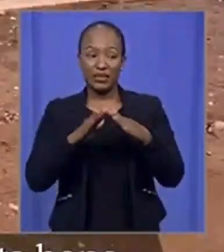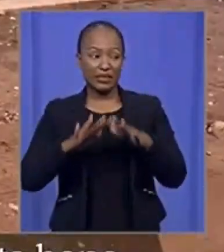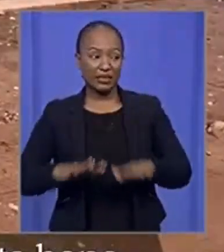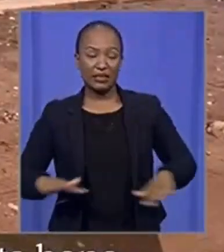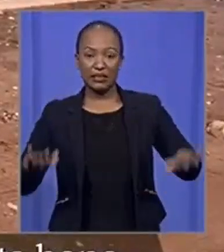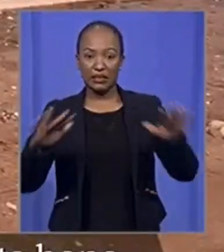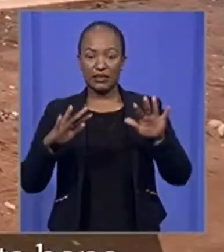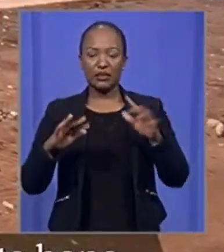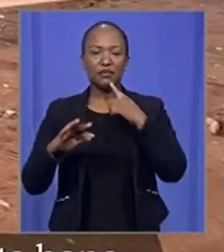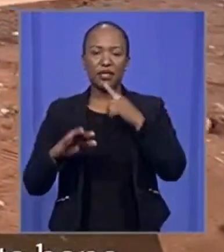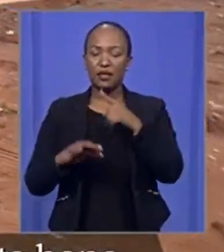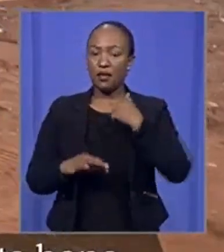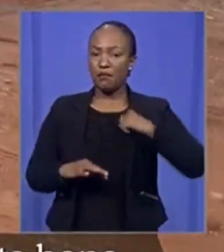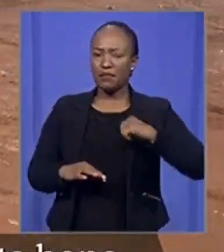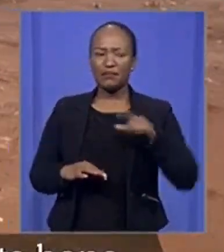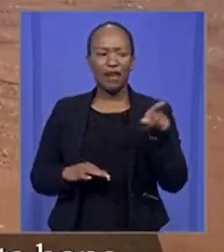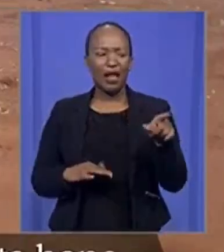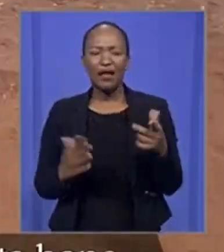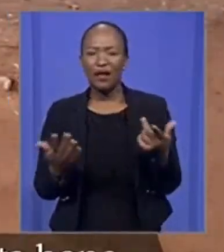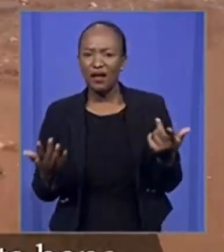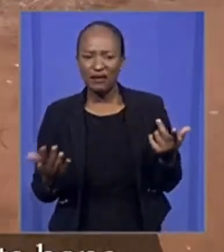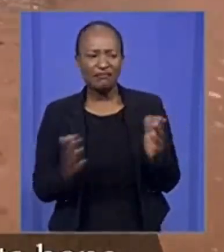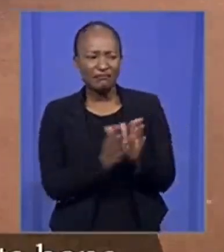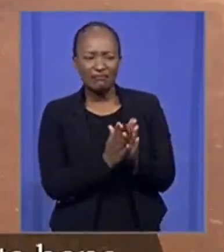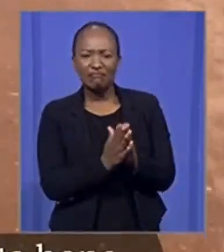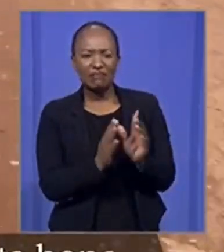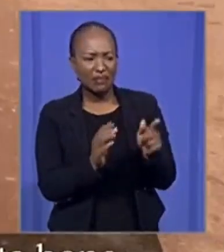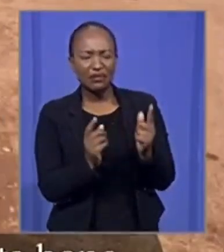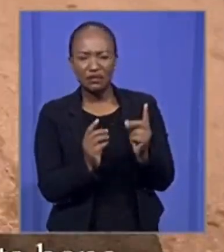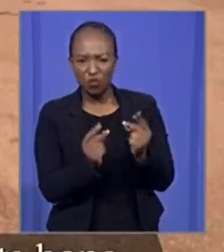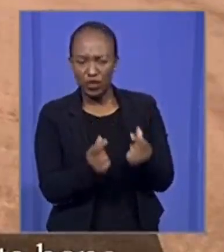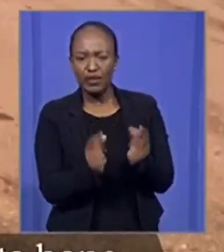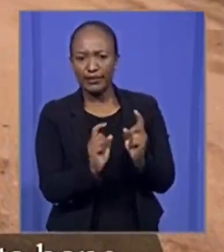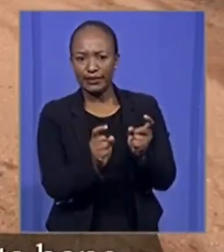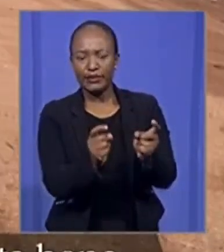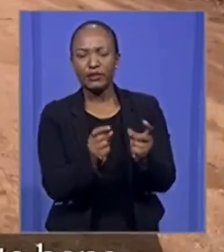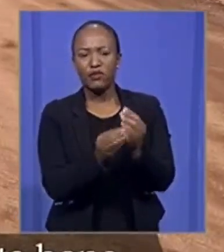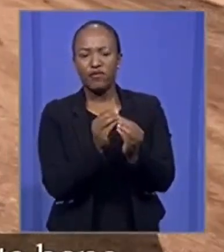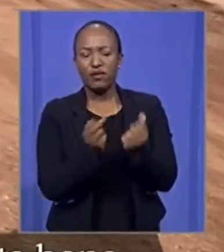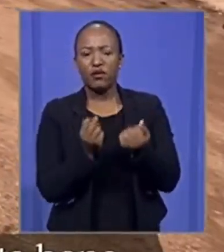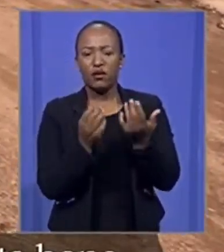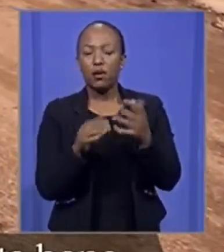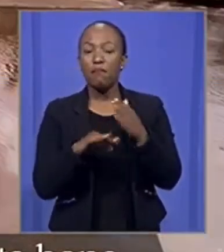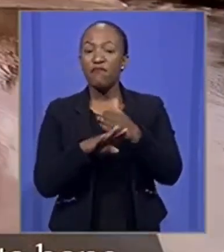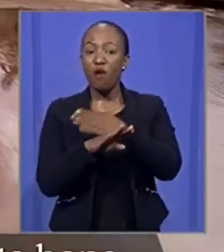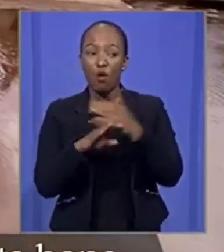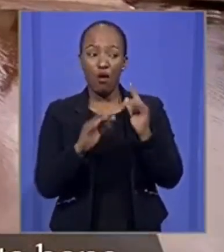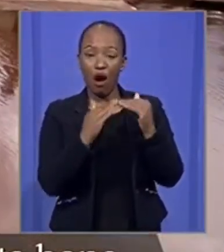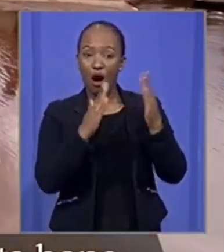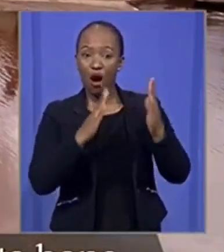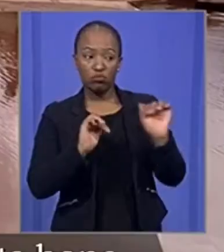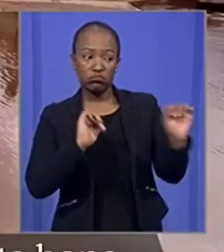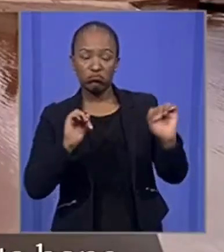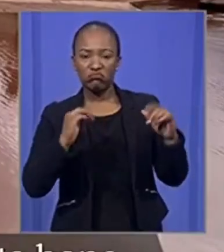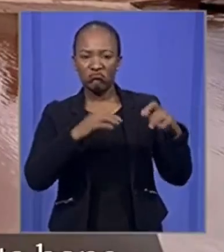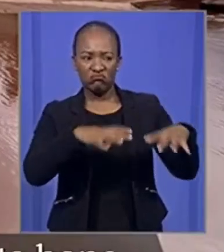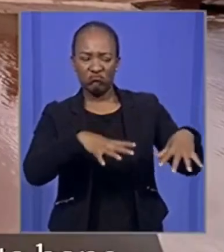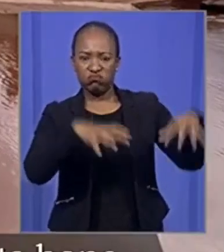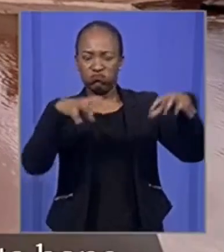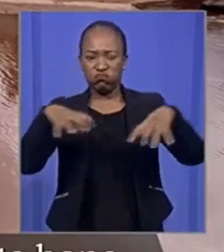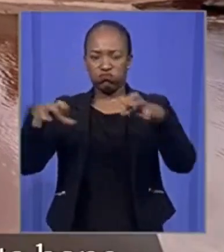ba ipiletša go masepala go potlakiša go lokiša mananeo a pele ga ge ba go golwa ke mafula ke ba tseba